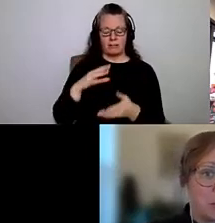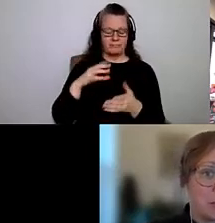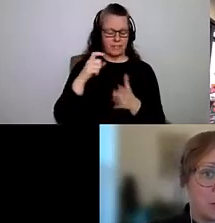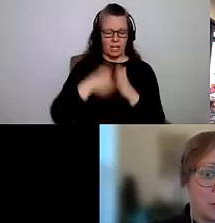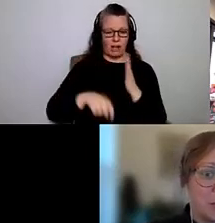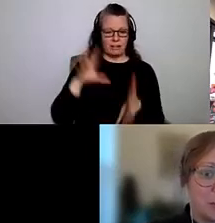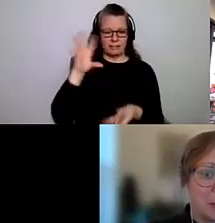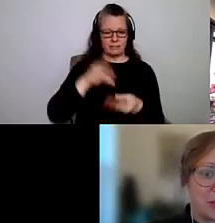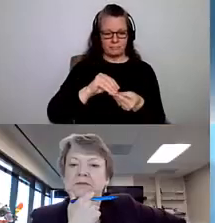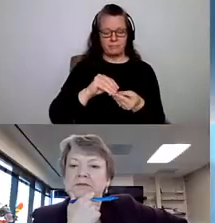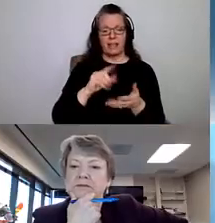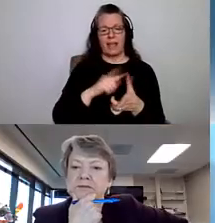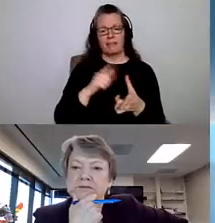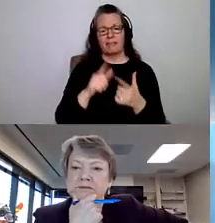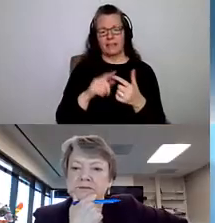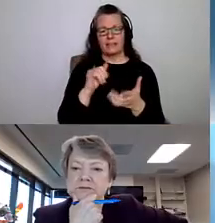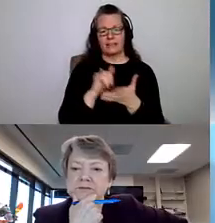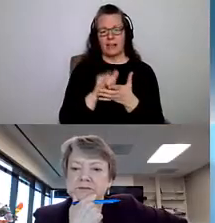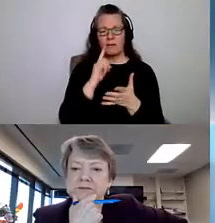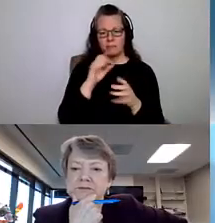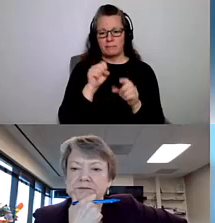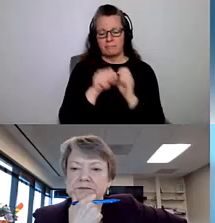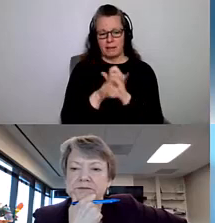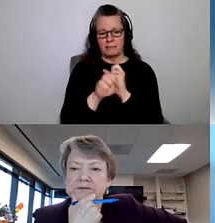this report is going to be published this summer.